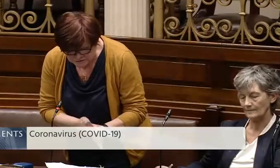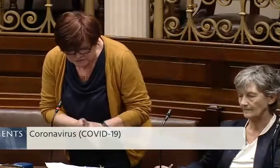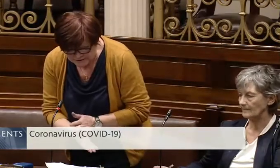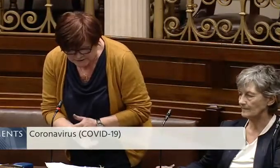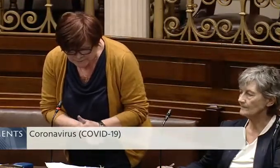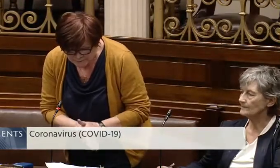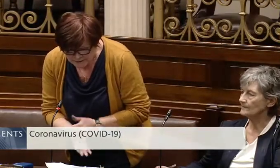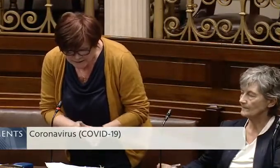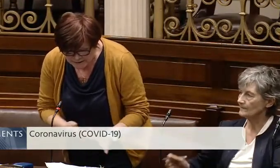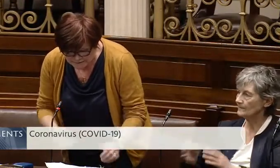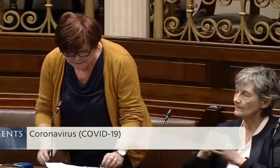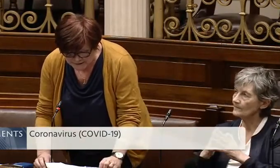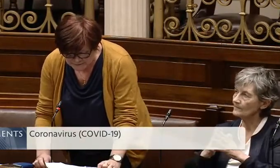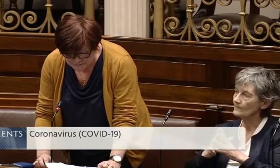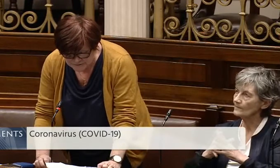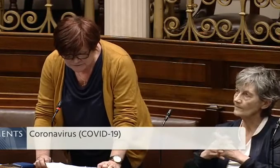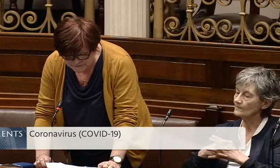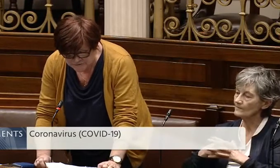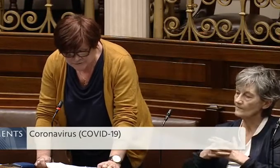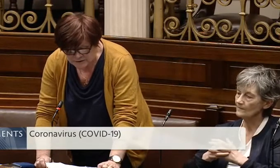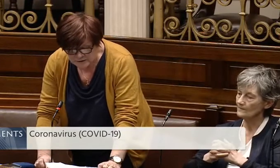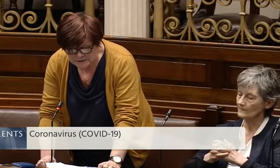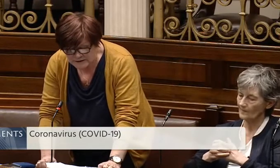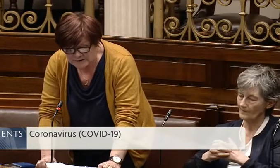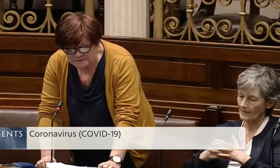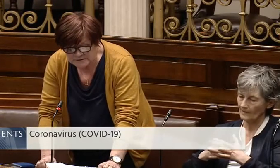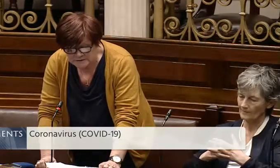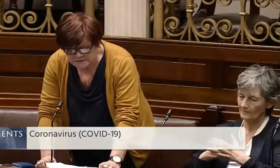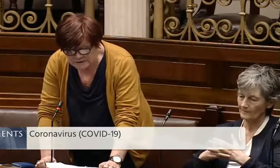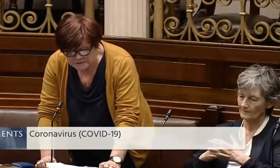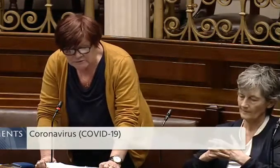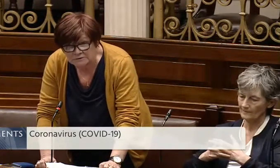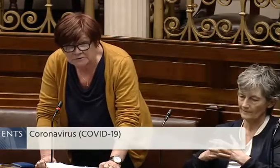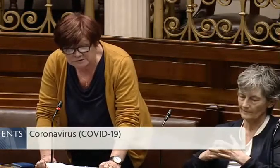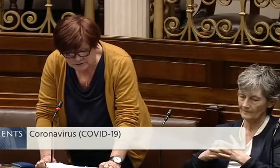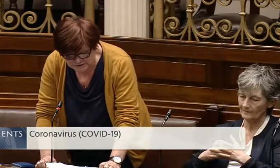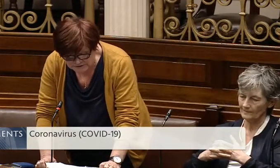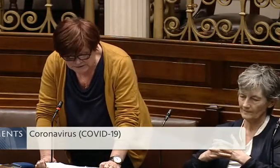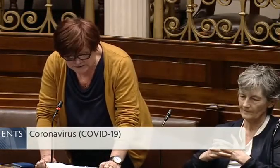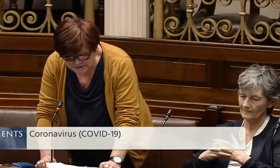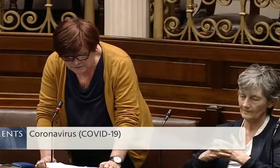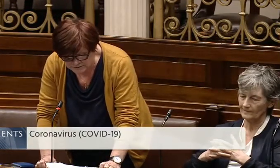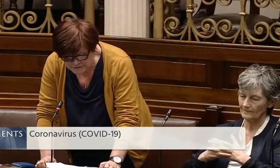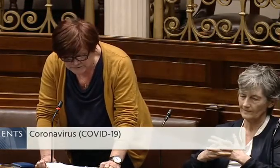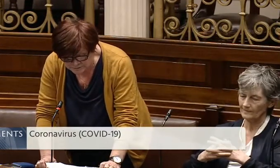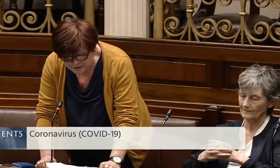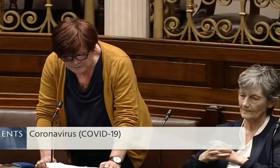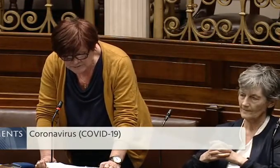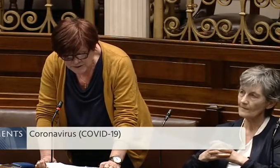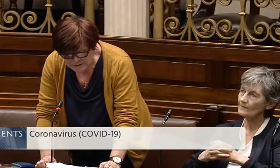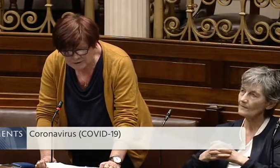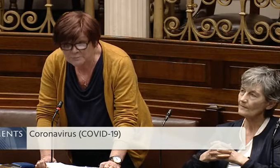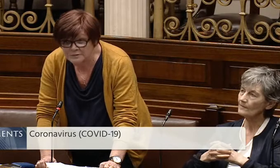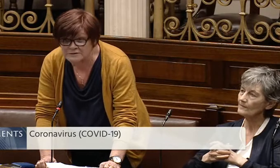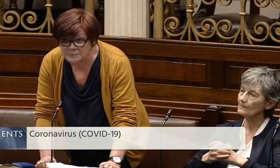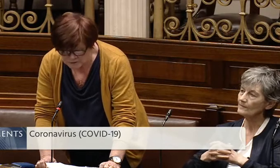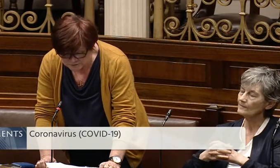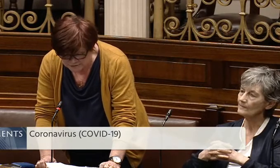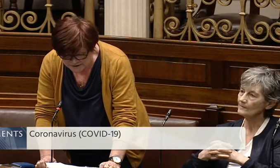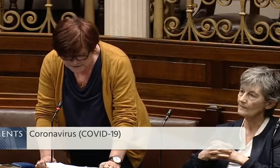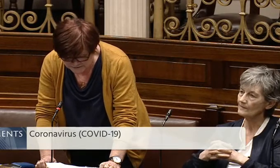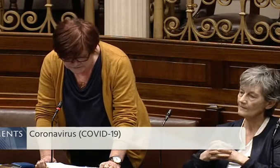from Patricia King, on behalf of the President of ICTU, that sent a letter to the Taoiseach yesterday. And the letter refers to the problems that could be